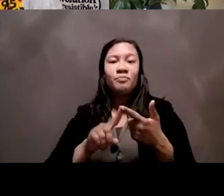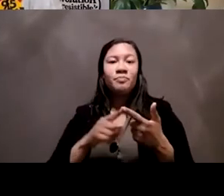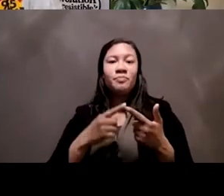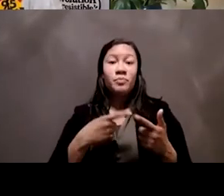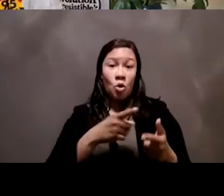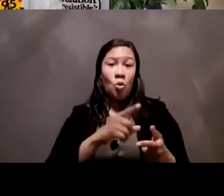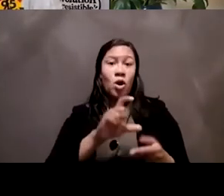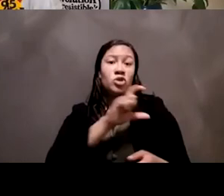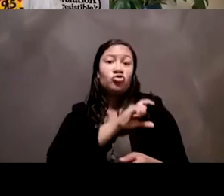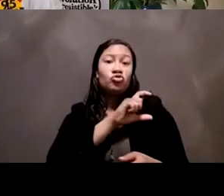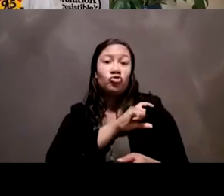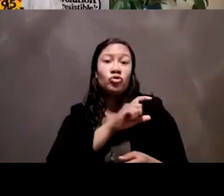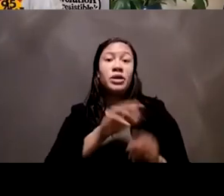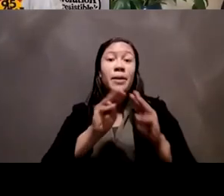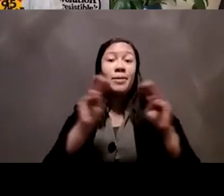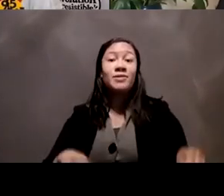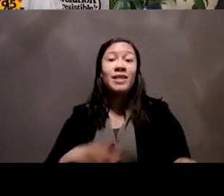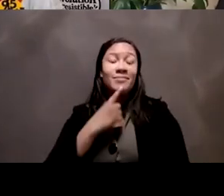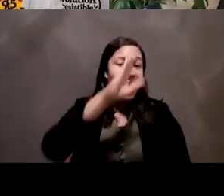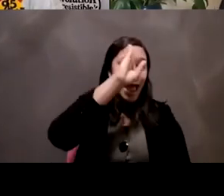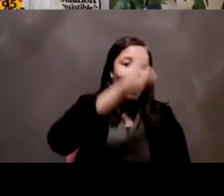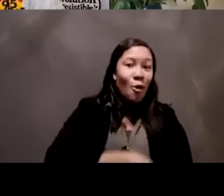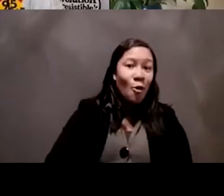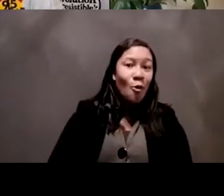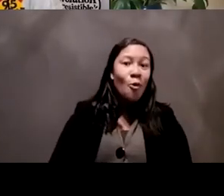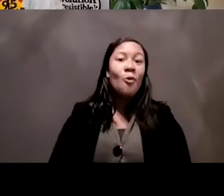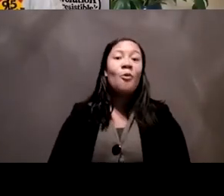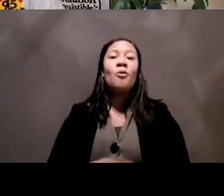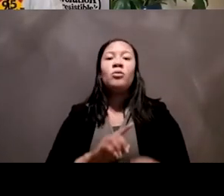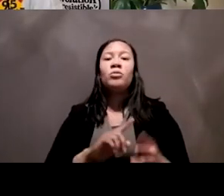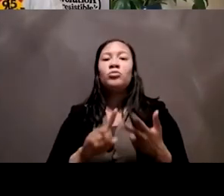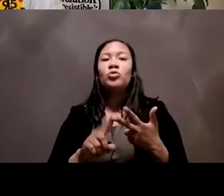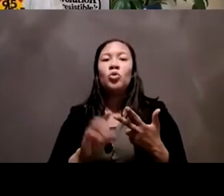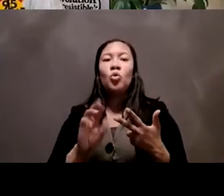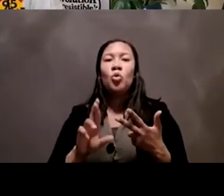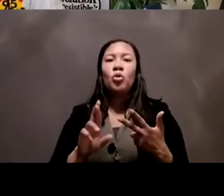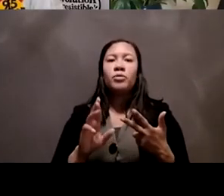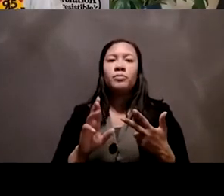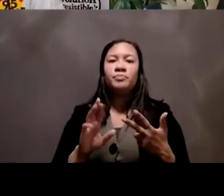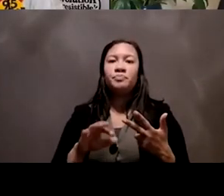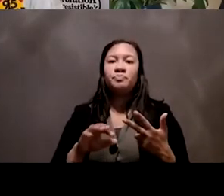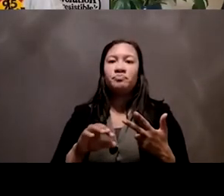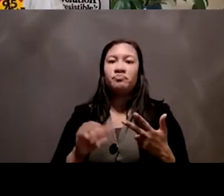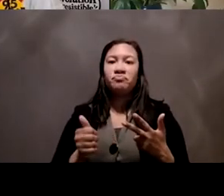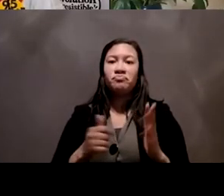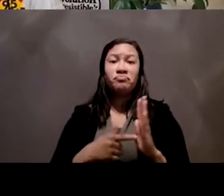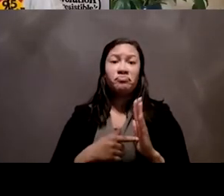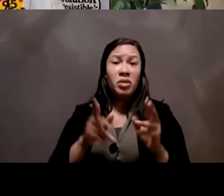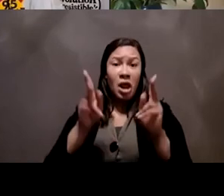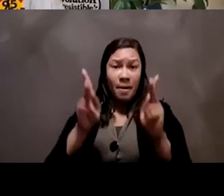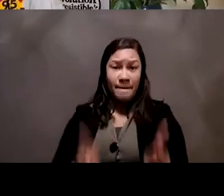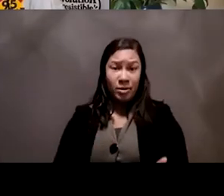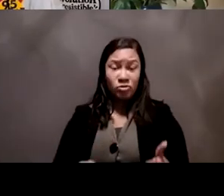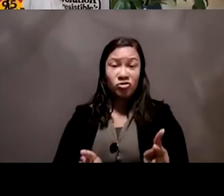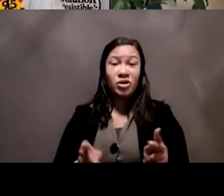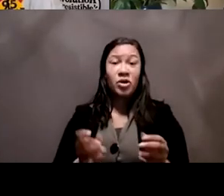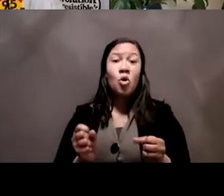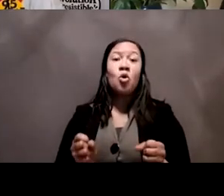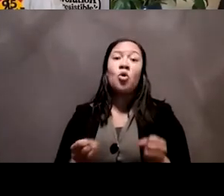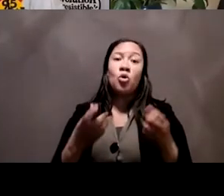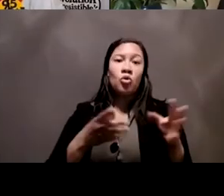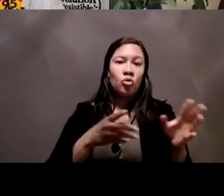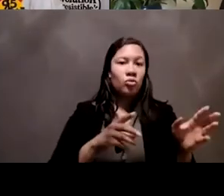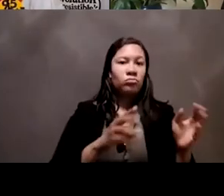security guard at the museum, or thanking the person who takes out the trash, like you're super, I don't know. But I think